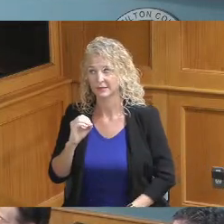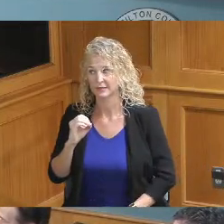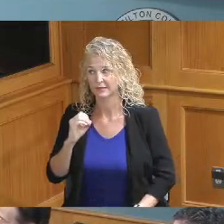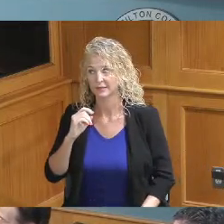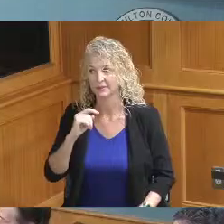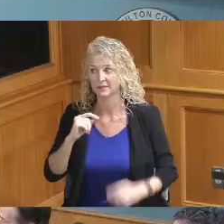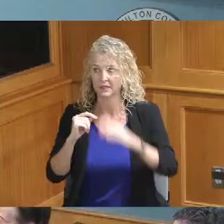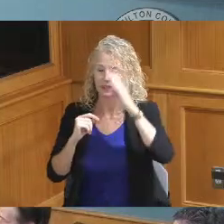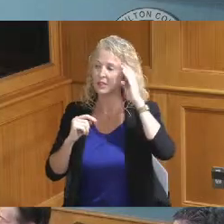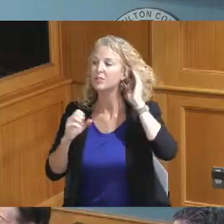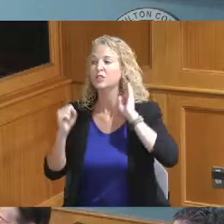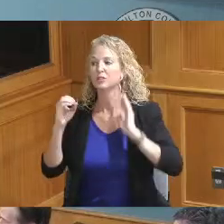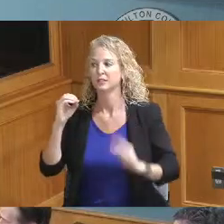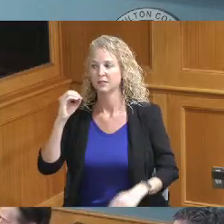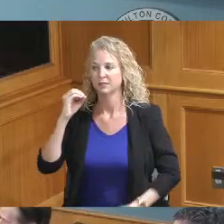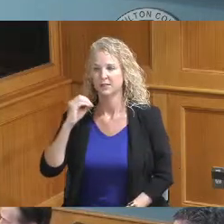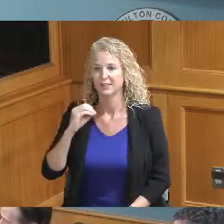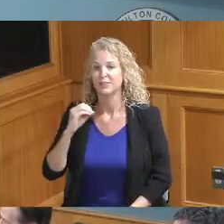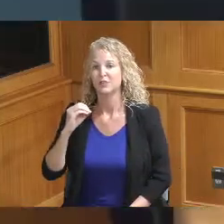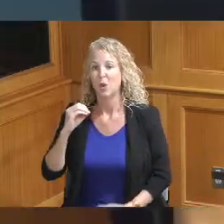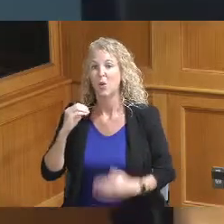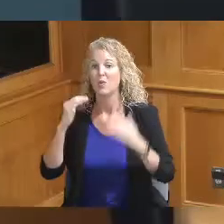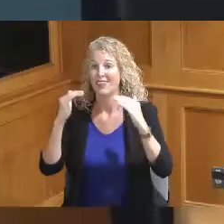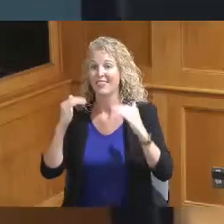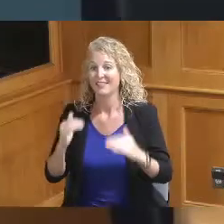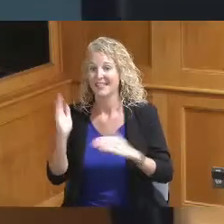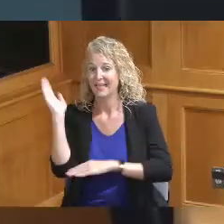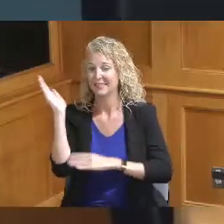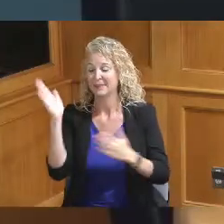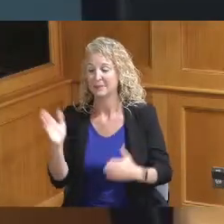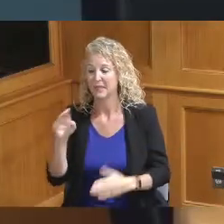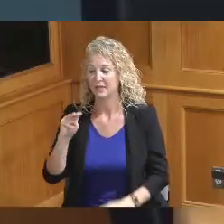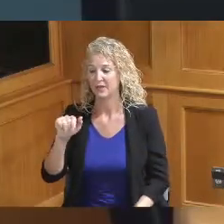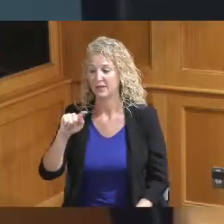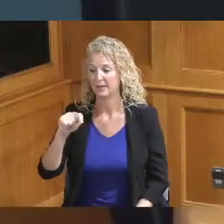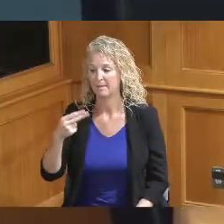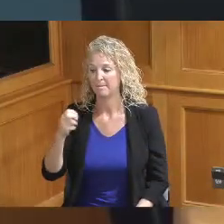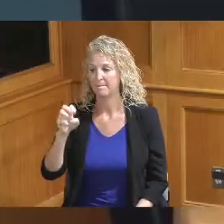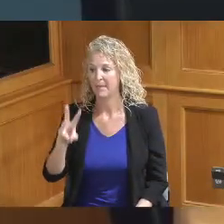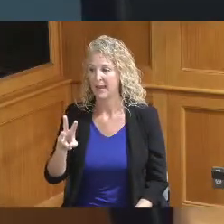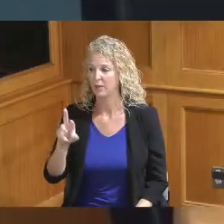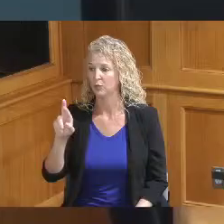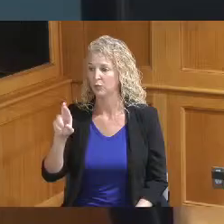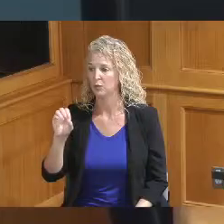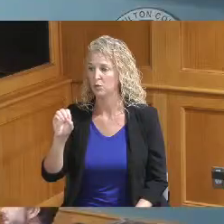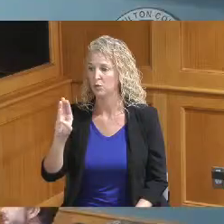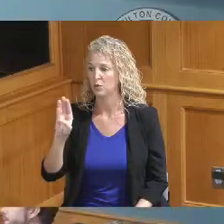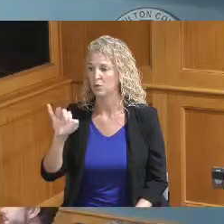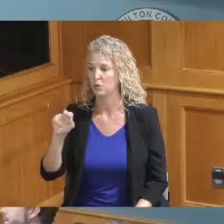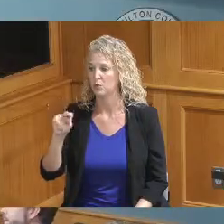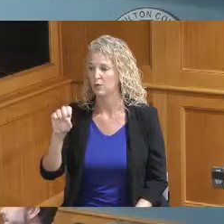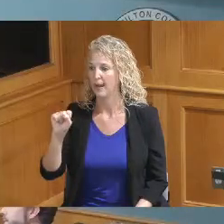people are commenting to. The next speaker is Matthew Robinson.